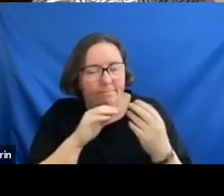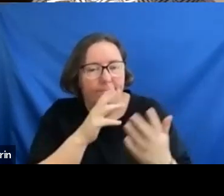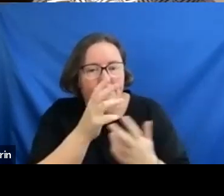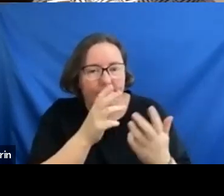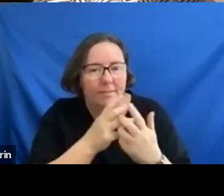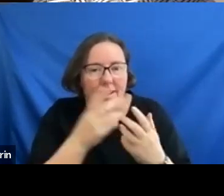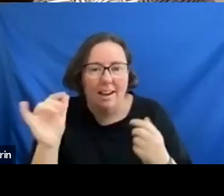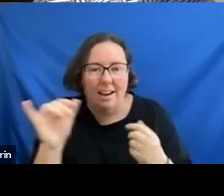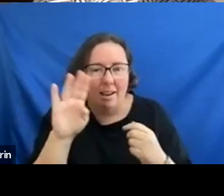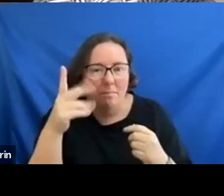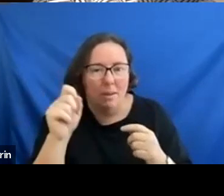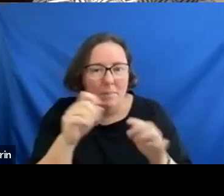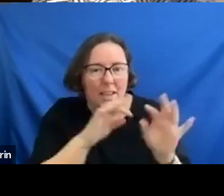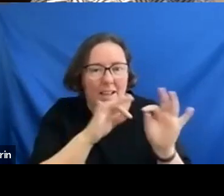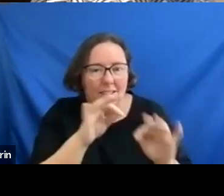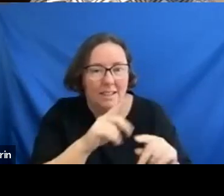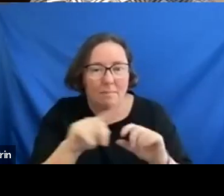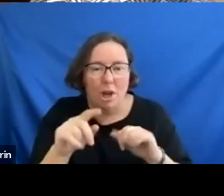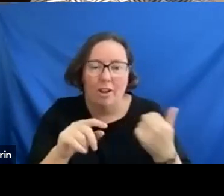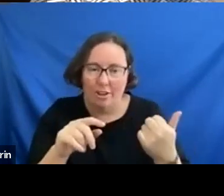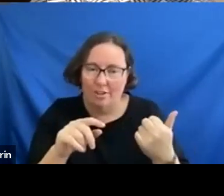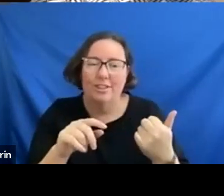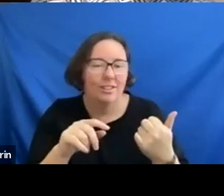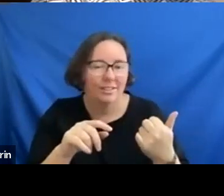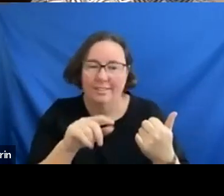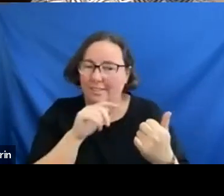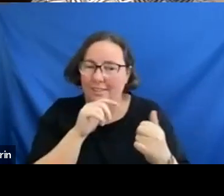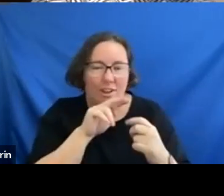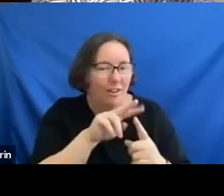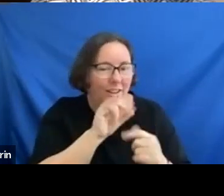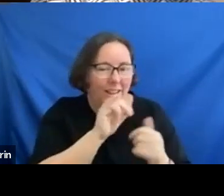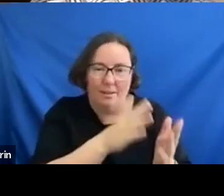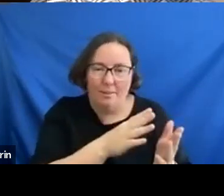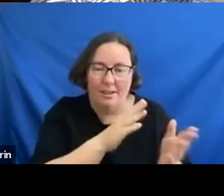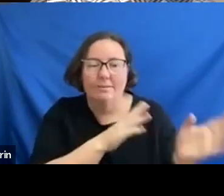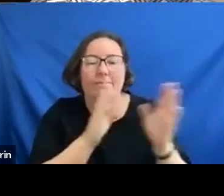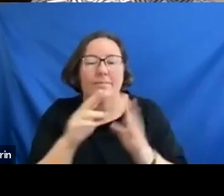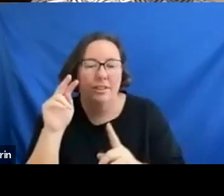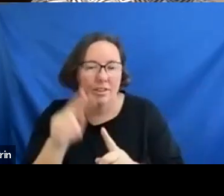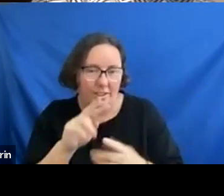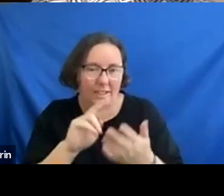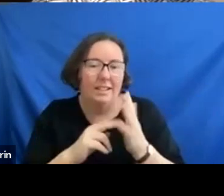BPS shared it today. There are others who are using that term to mean